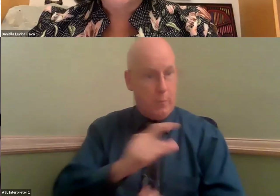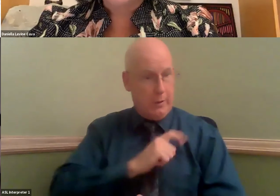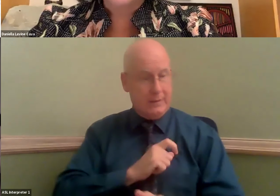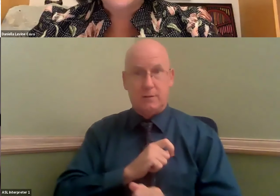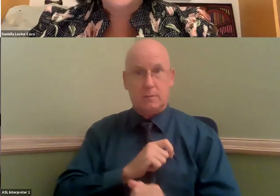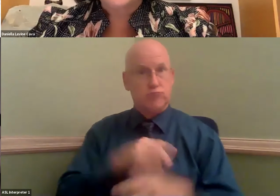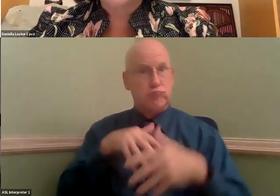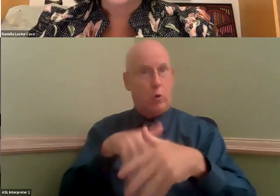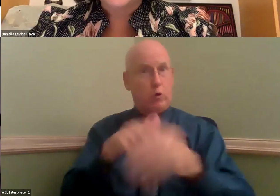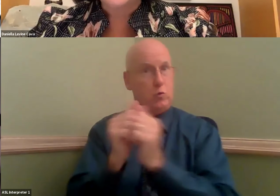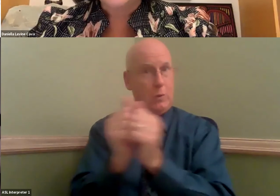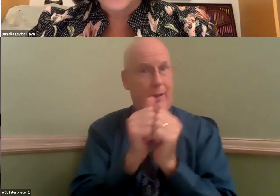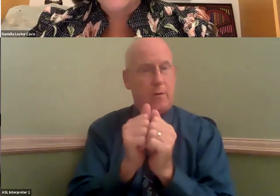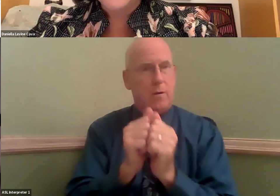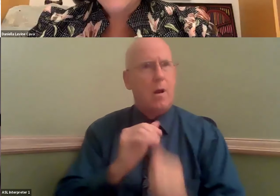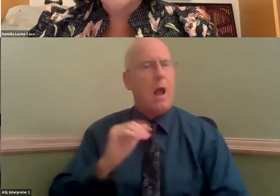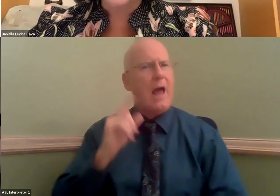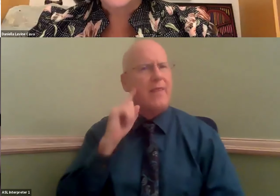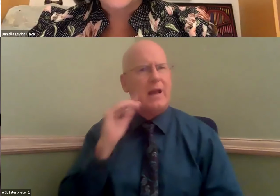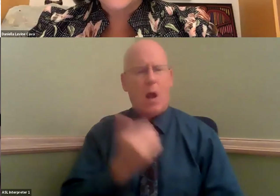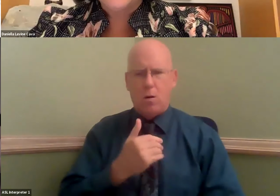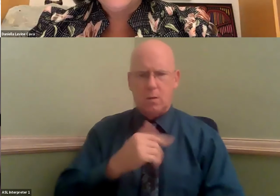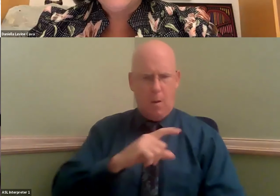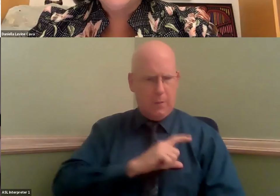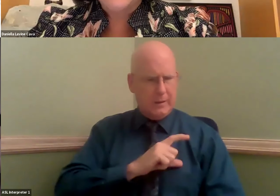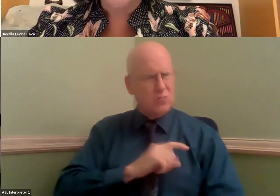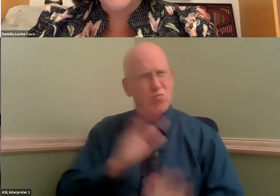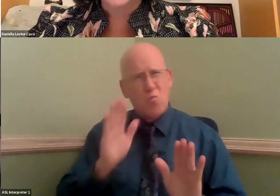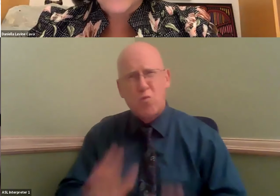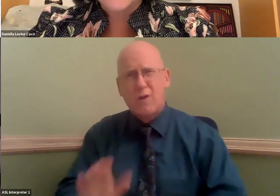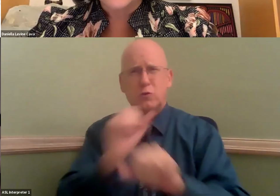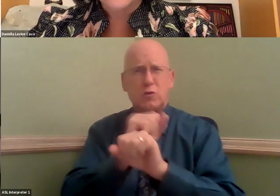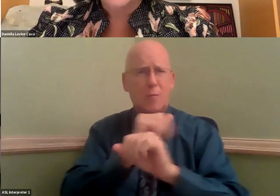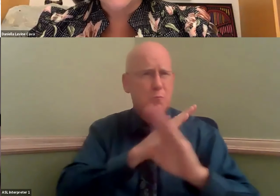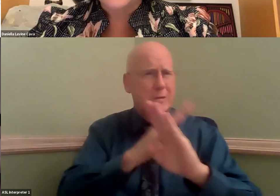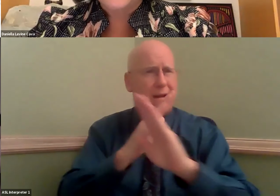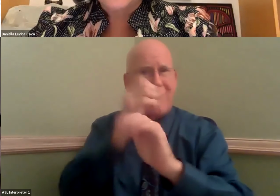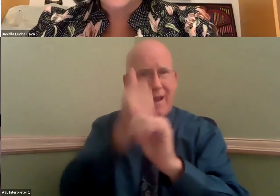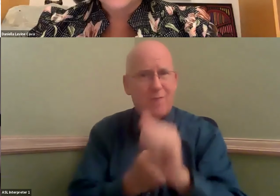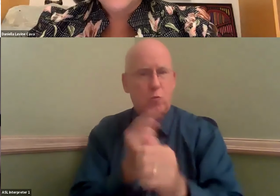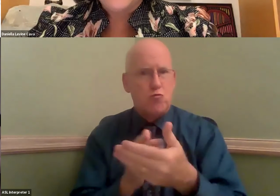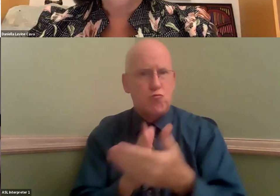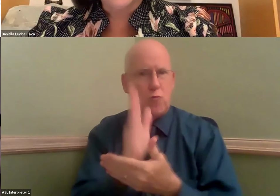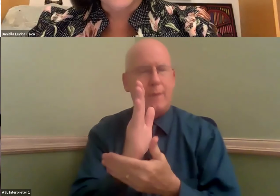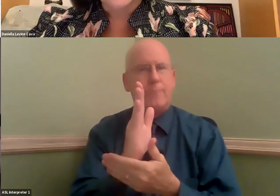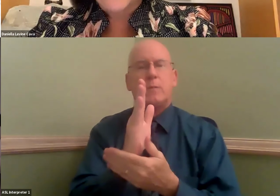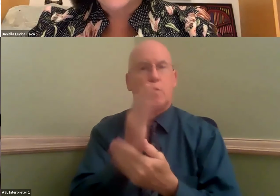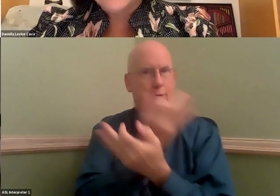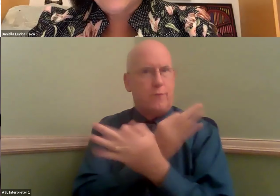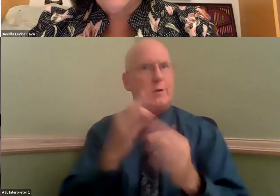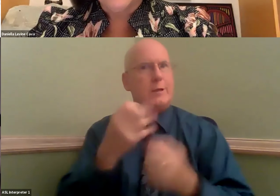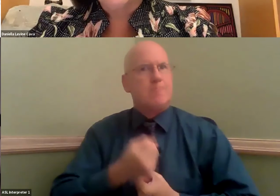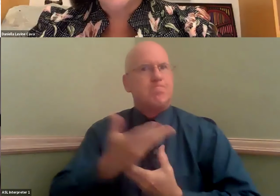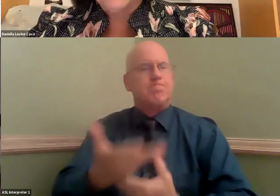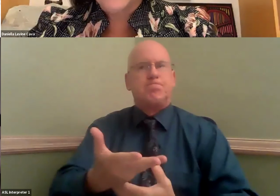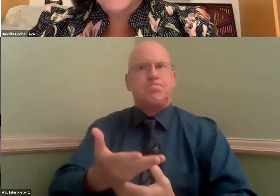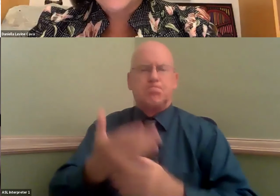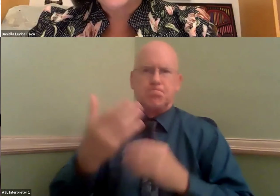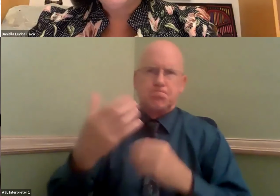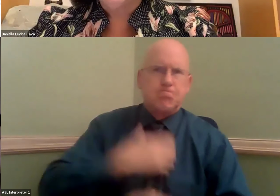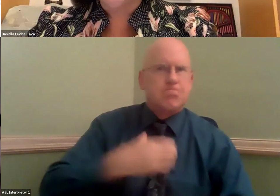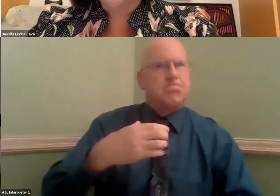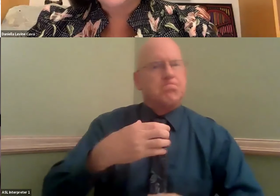our county police did an outstanding job of protecting everyone's rights to free speech, and of course, cracking down wherever there